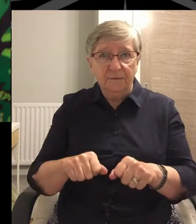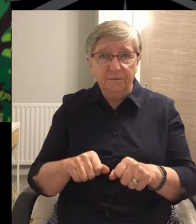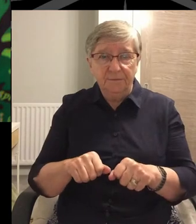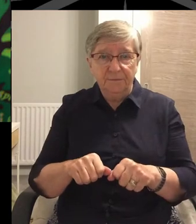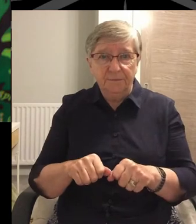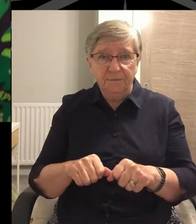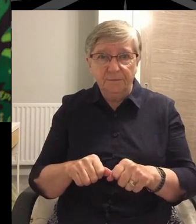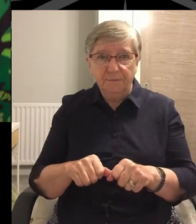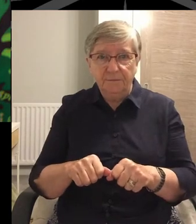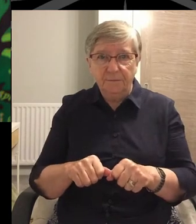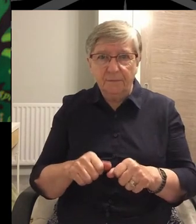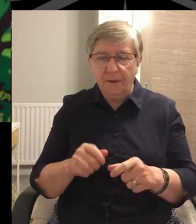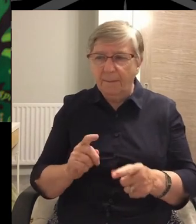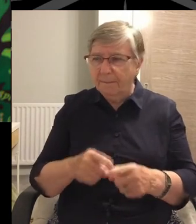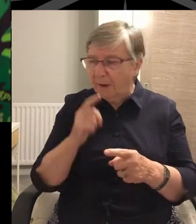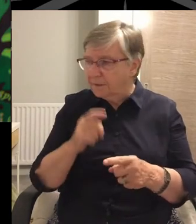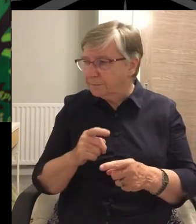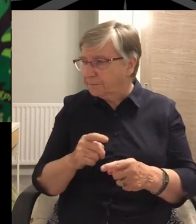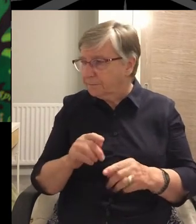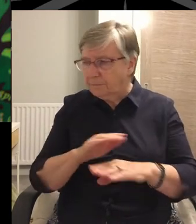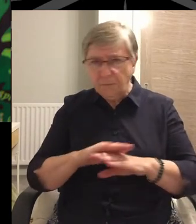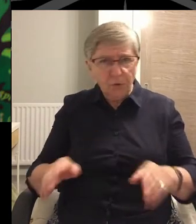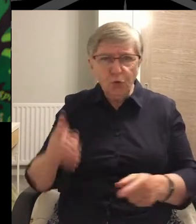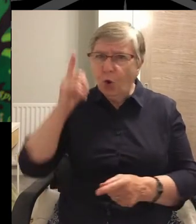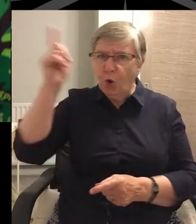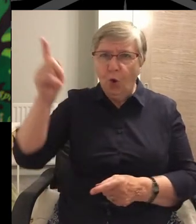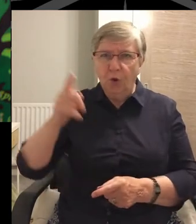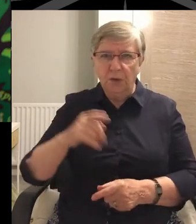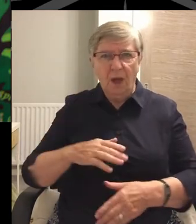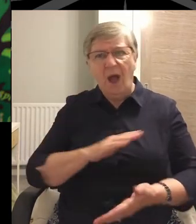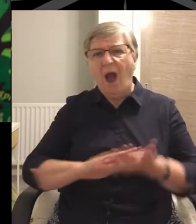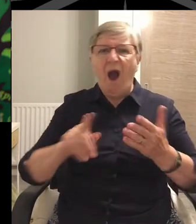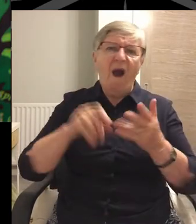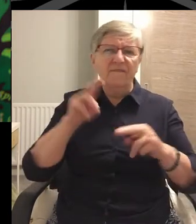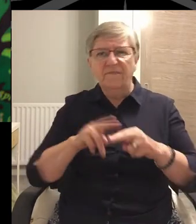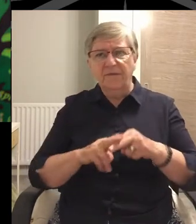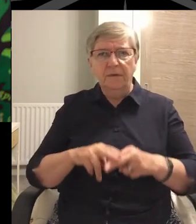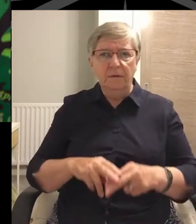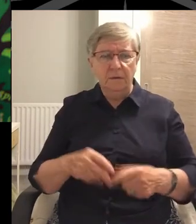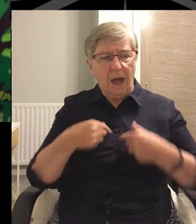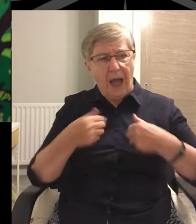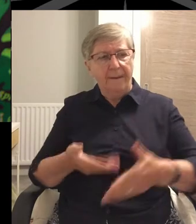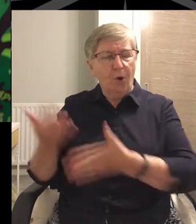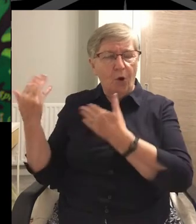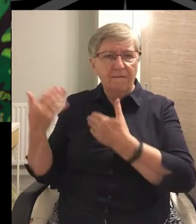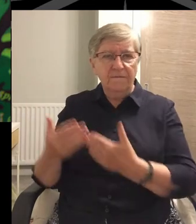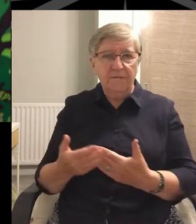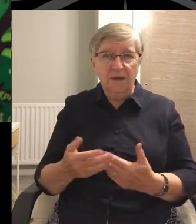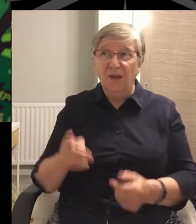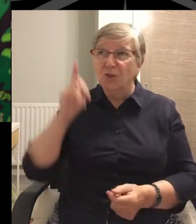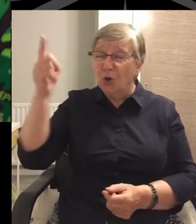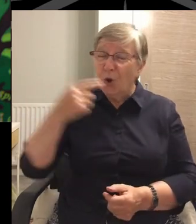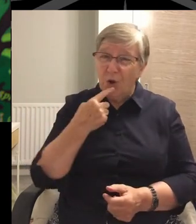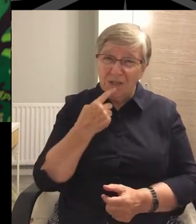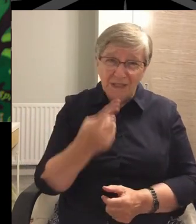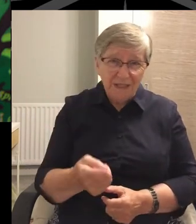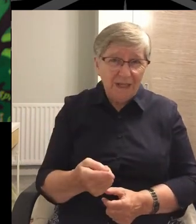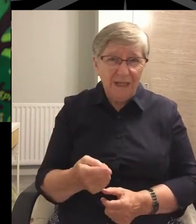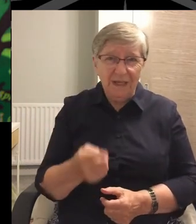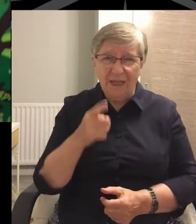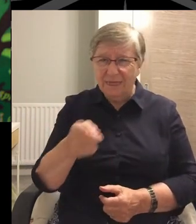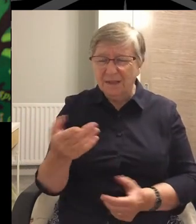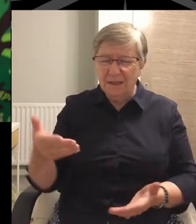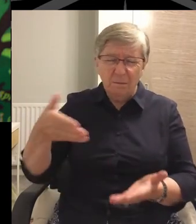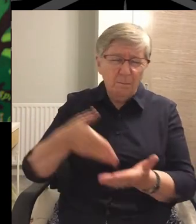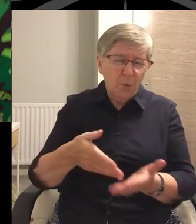looking at last week. But again, it's not God going off in a huffy fit saying this hurts too much. It's God saying